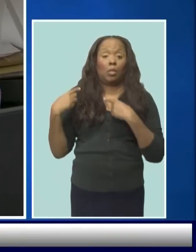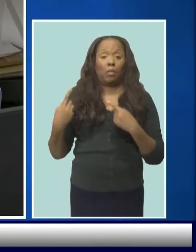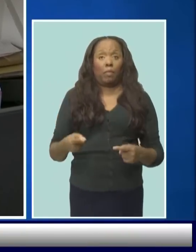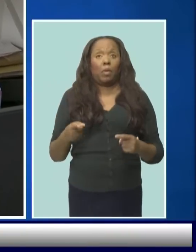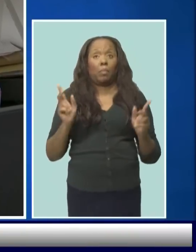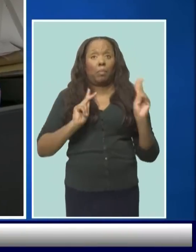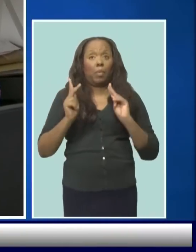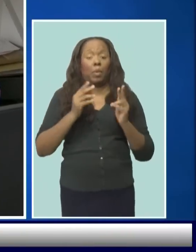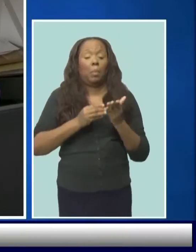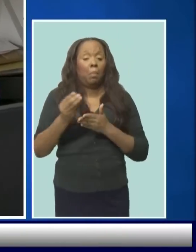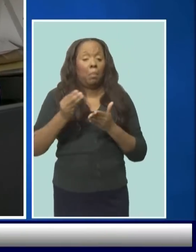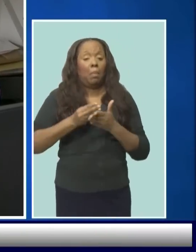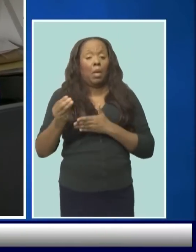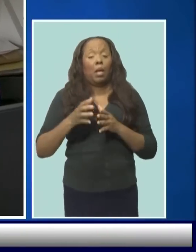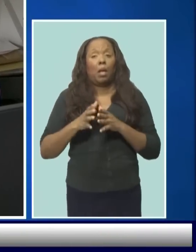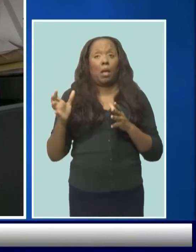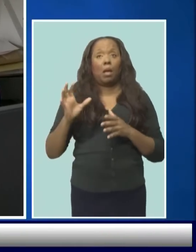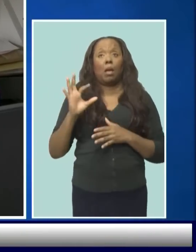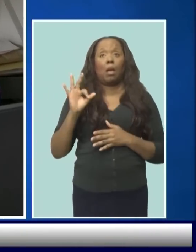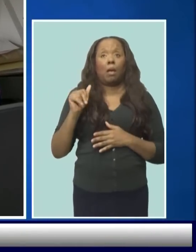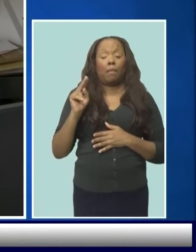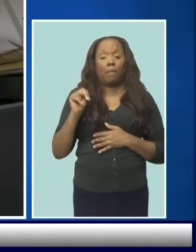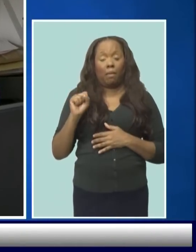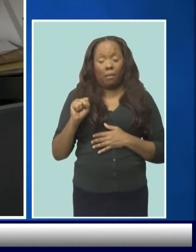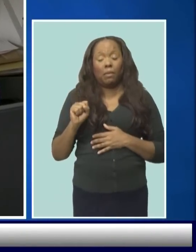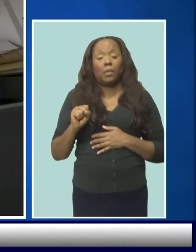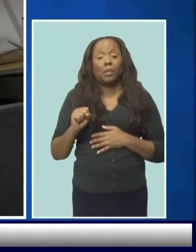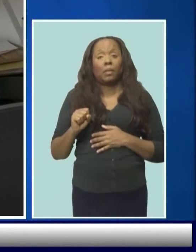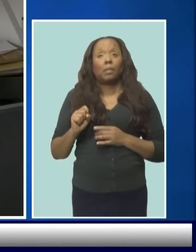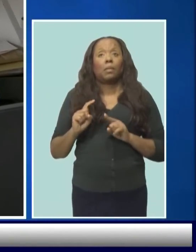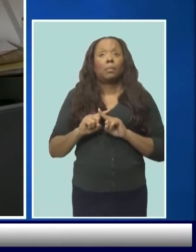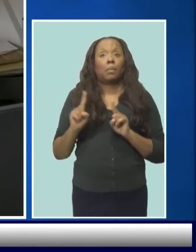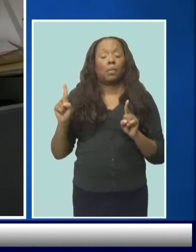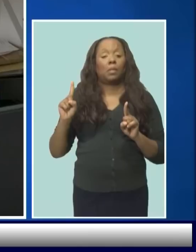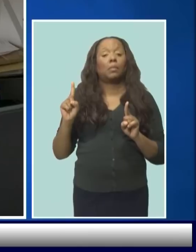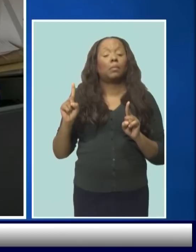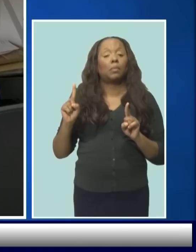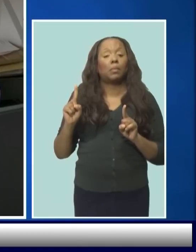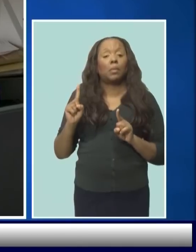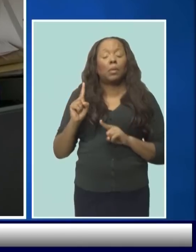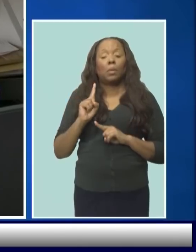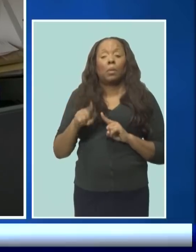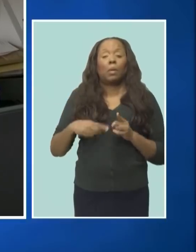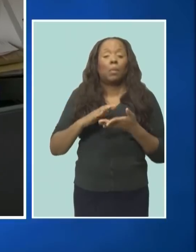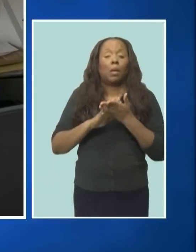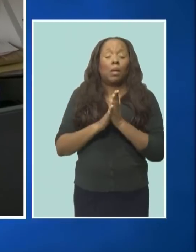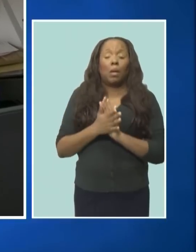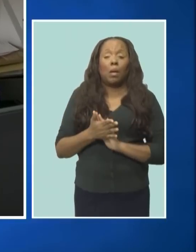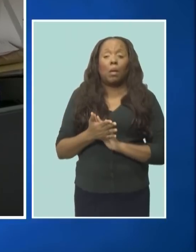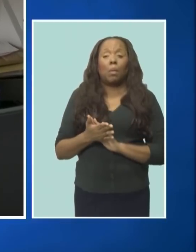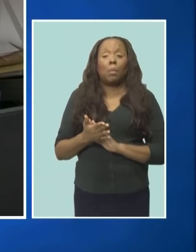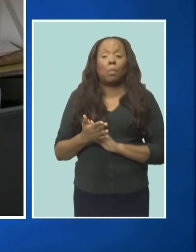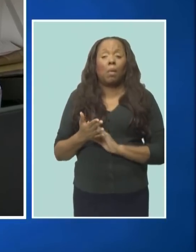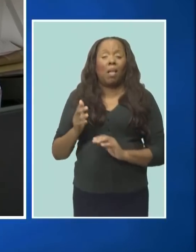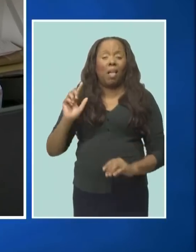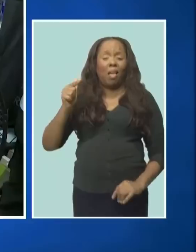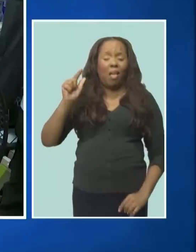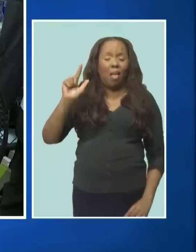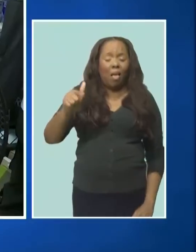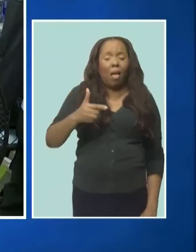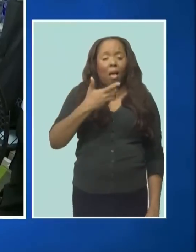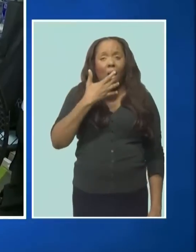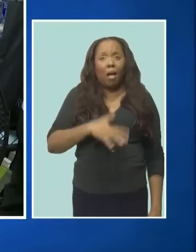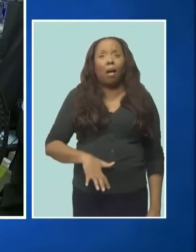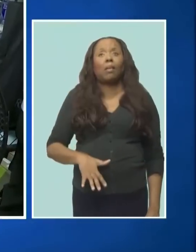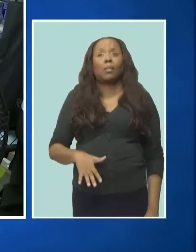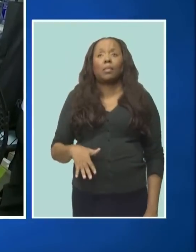but we expect that things will get a little more busy with it as the heat comes in. And we have fans